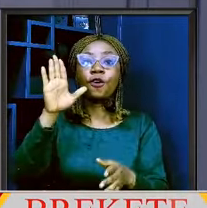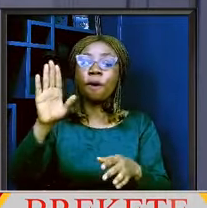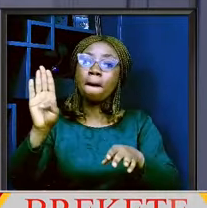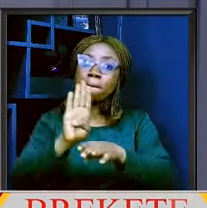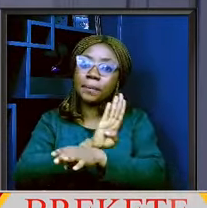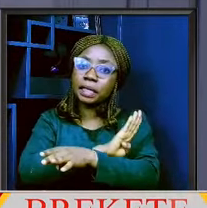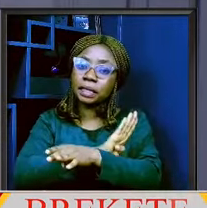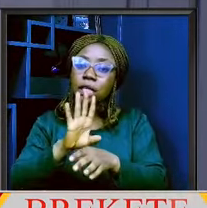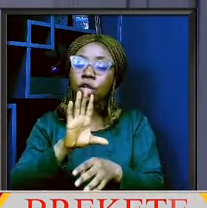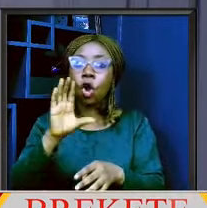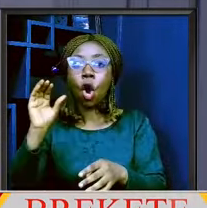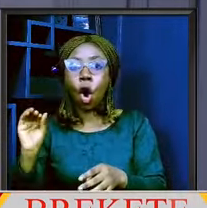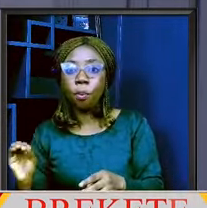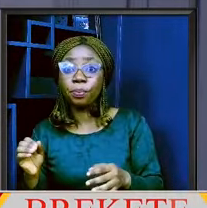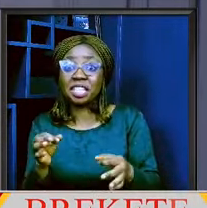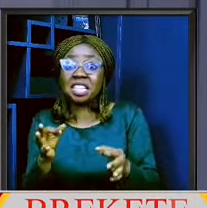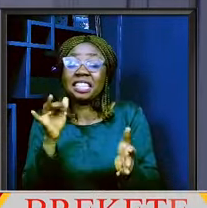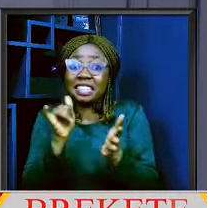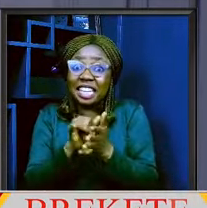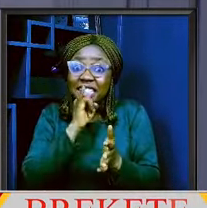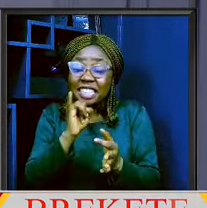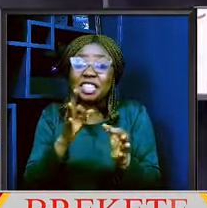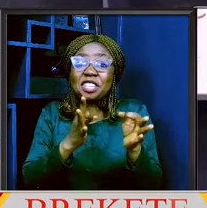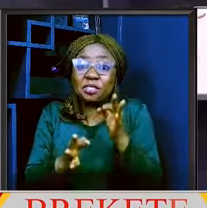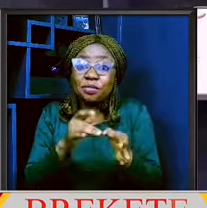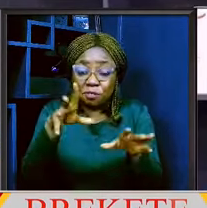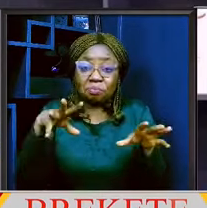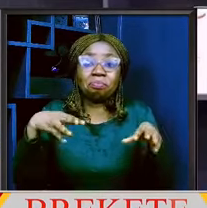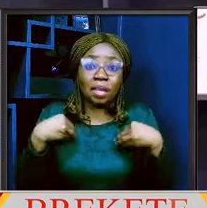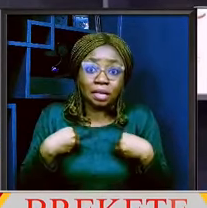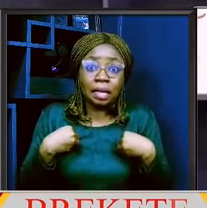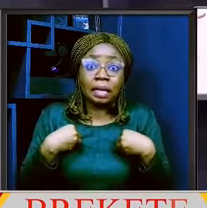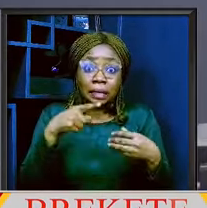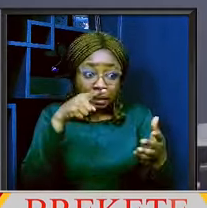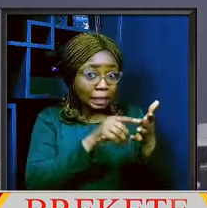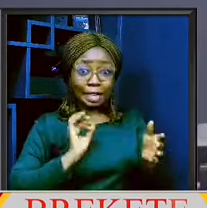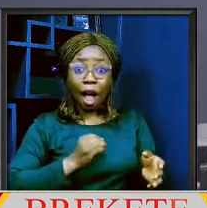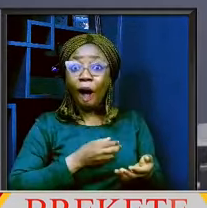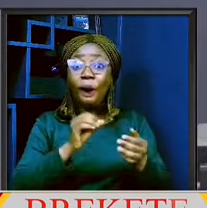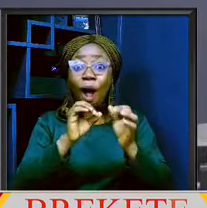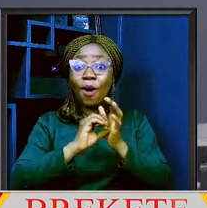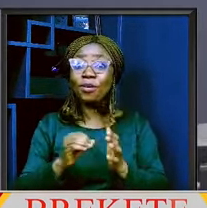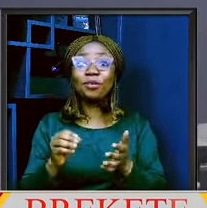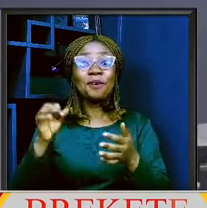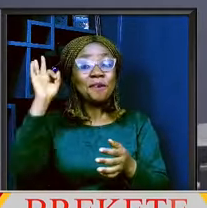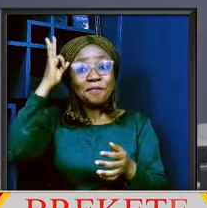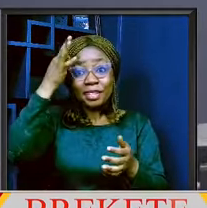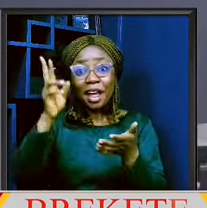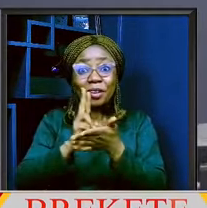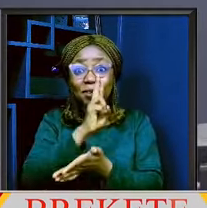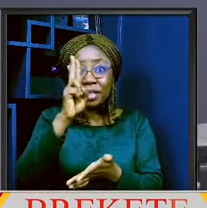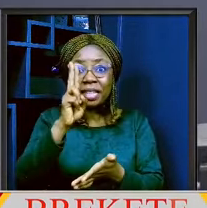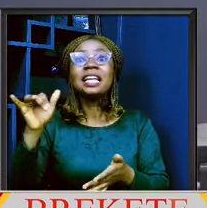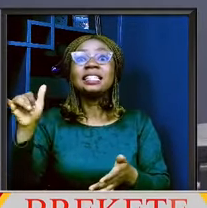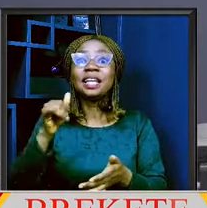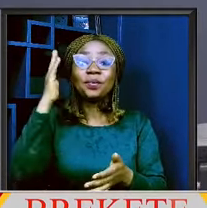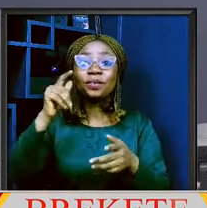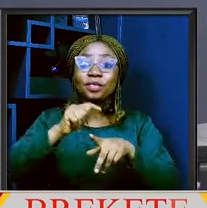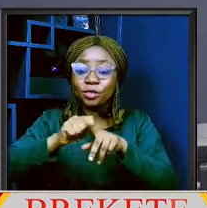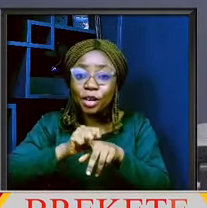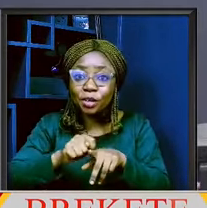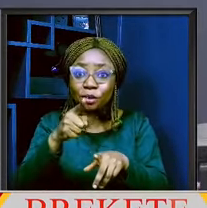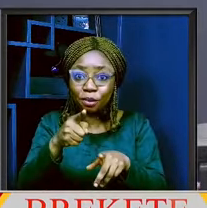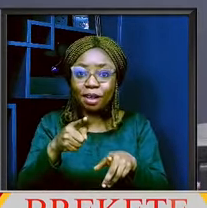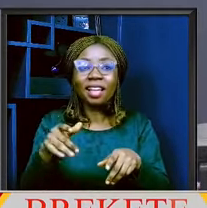business company. That is if you are... Wait, Federal University Lokoja? Yeah, Federal this University. This is our own Federal University Lokoja? Yes, sir. So they will groom you. Yes. They